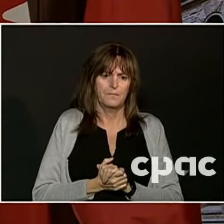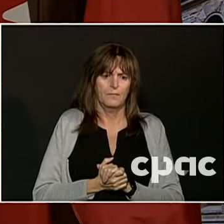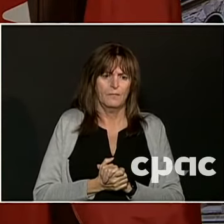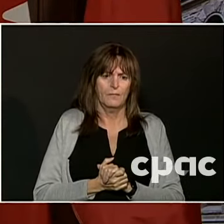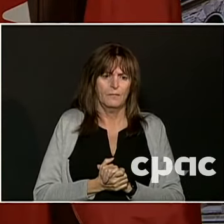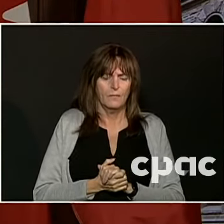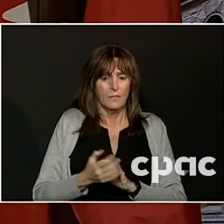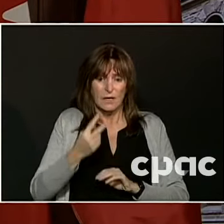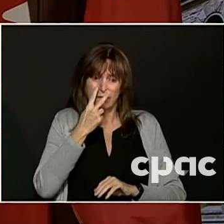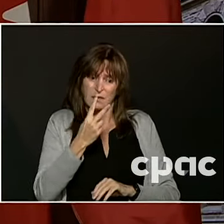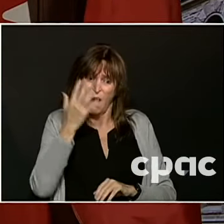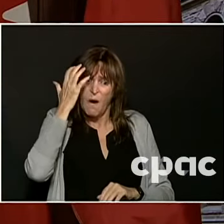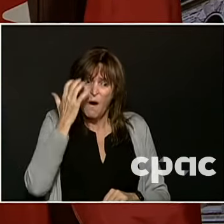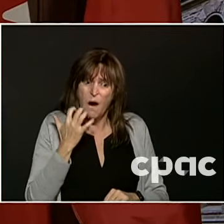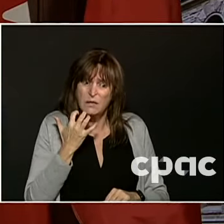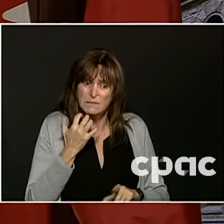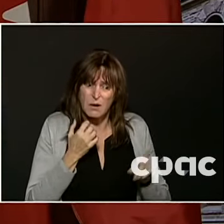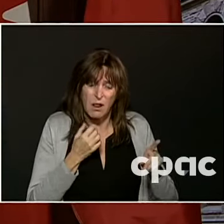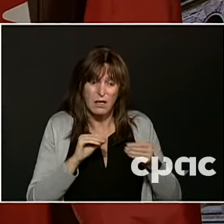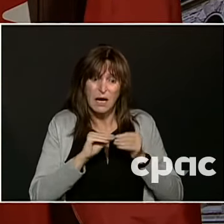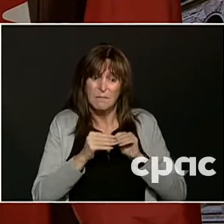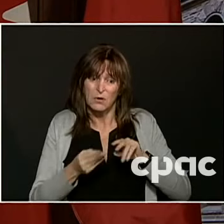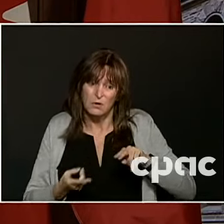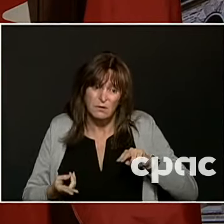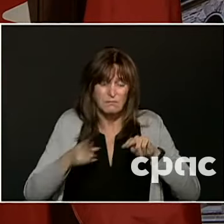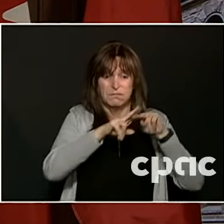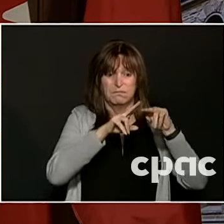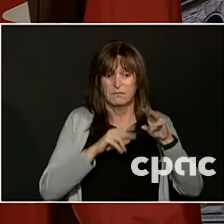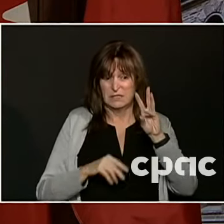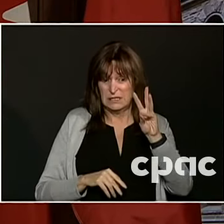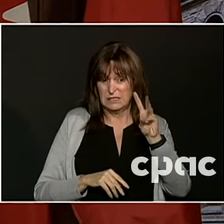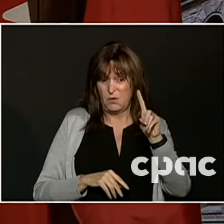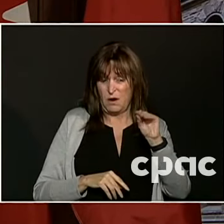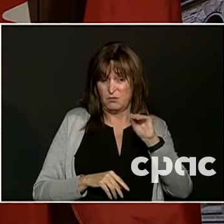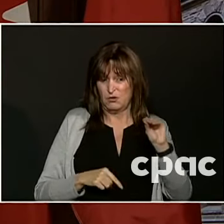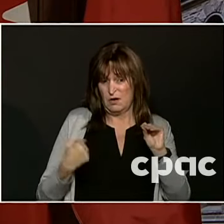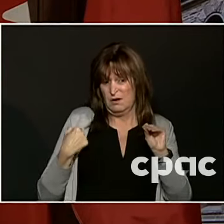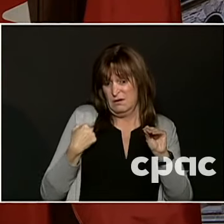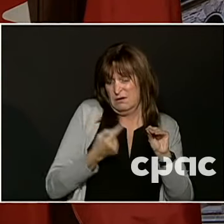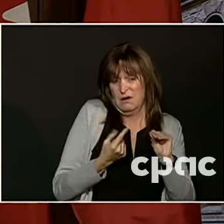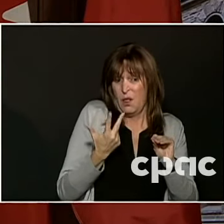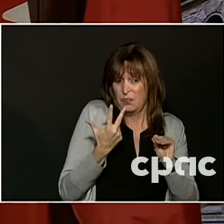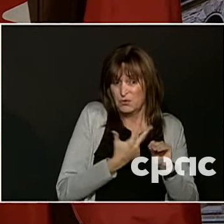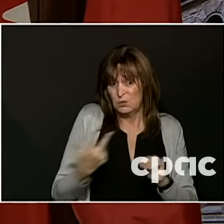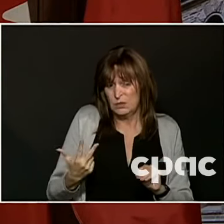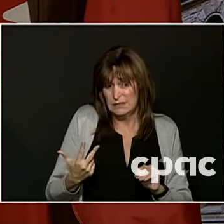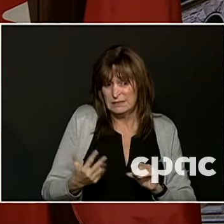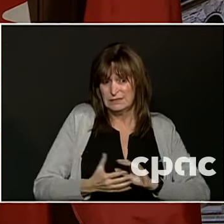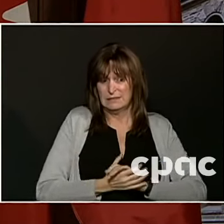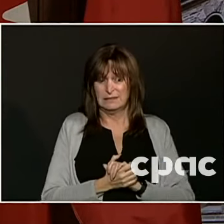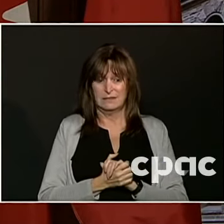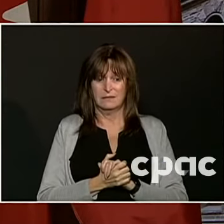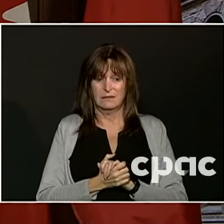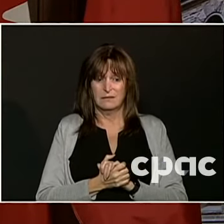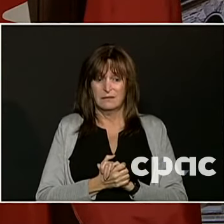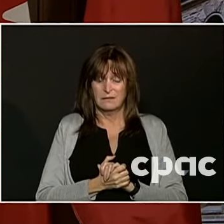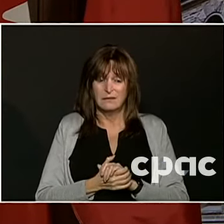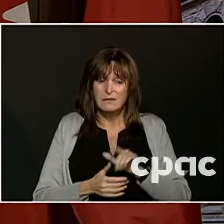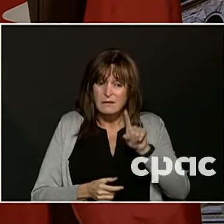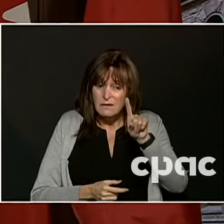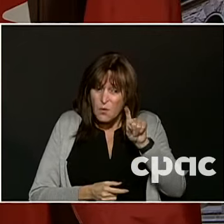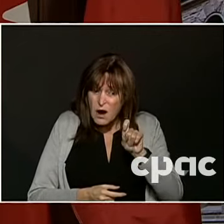about a 61% increase now over the past 3 weeks and about a 167% increase over the past 6